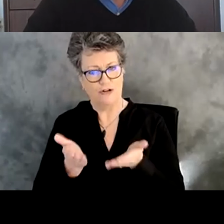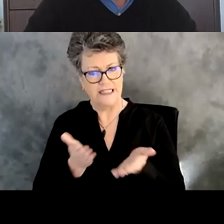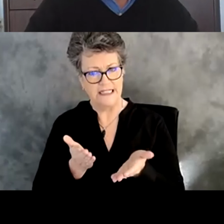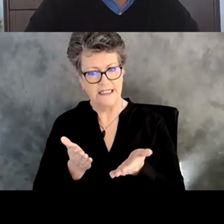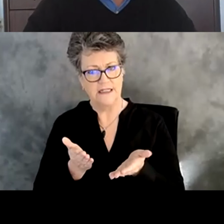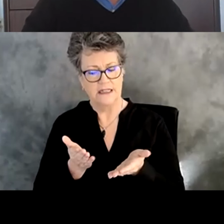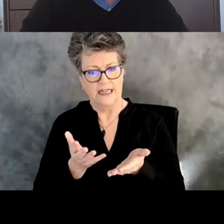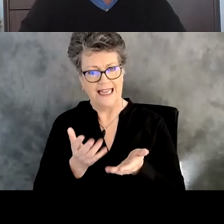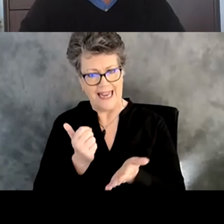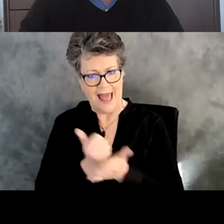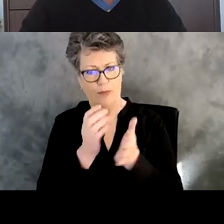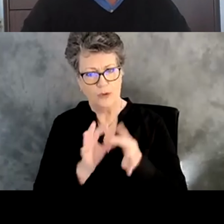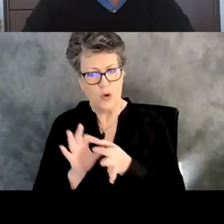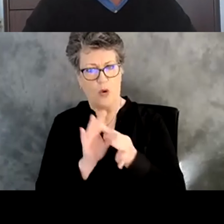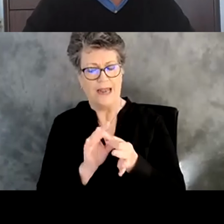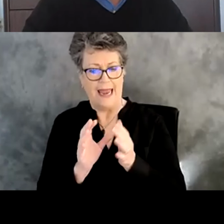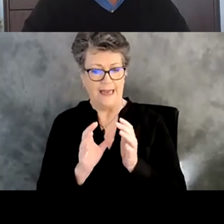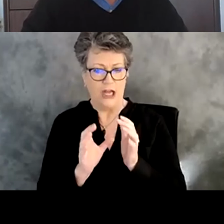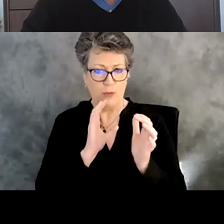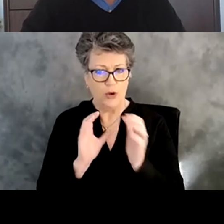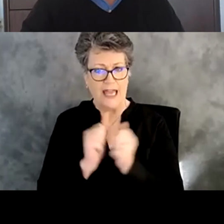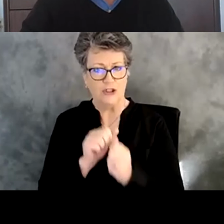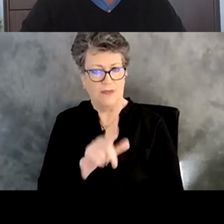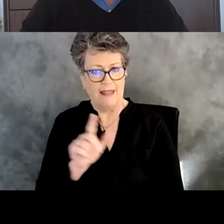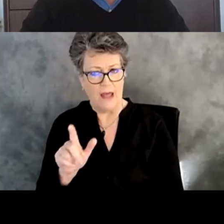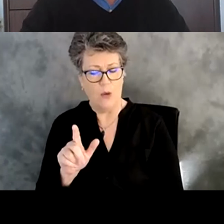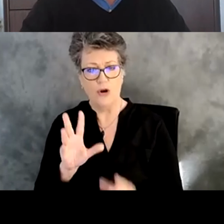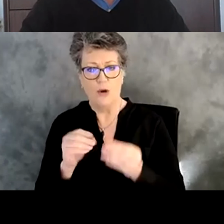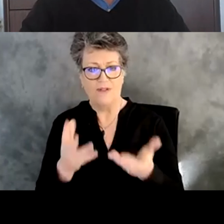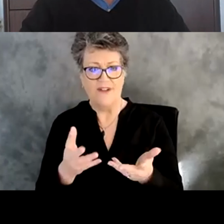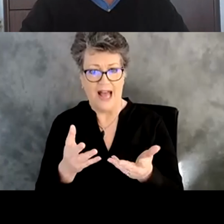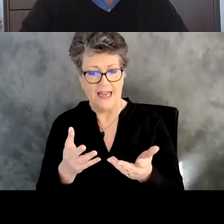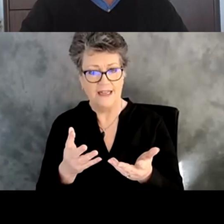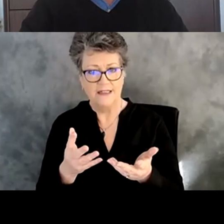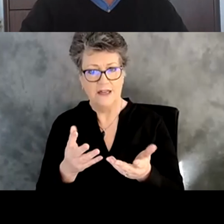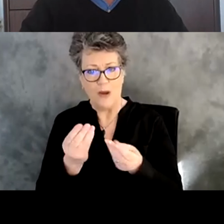get in there and help coordinate communication with the landlord, provide some dispute